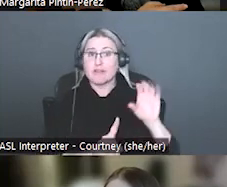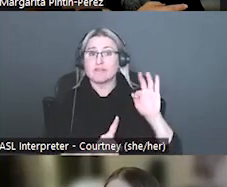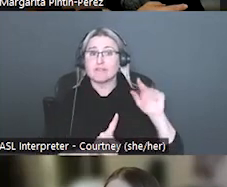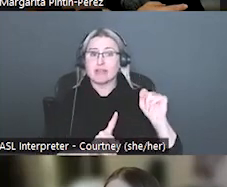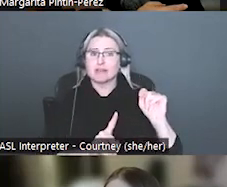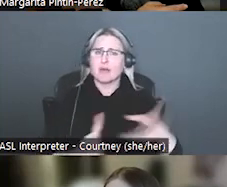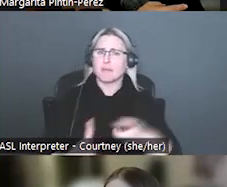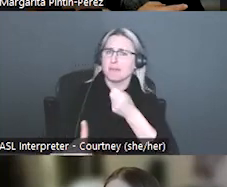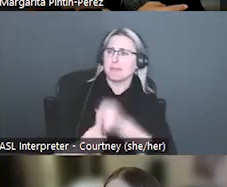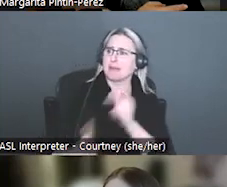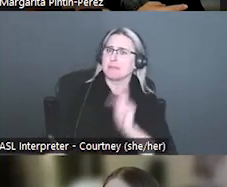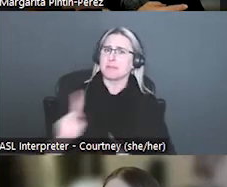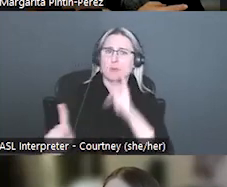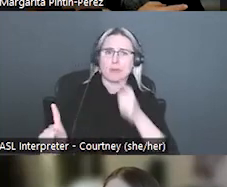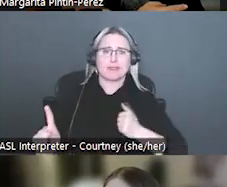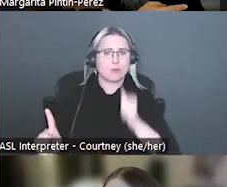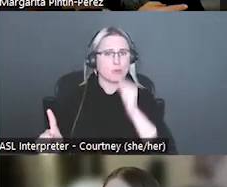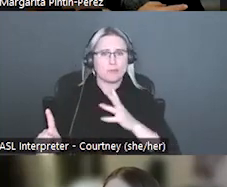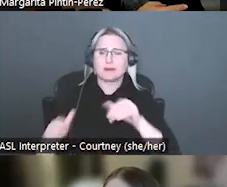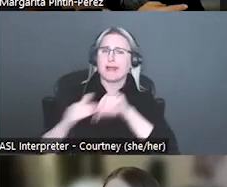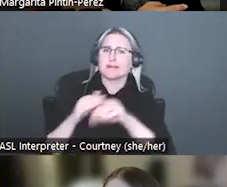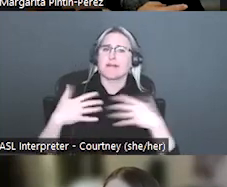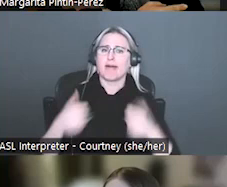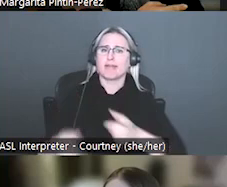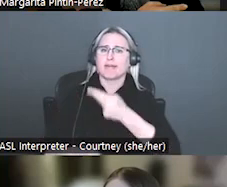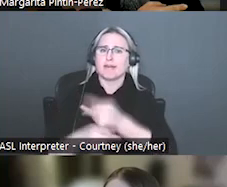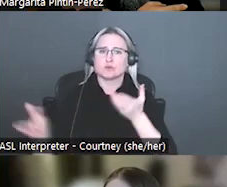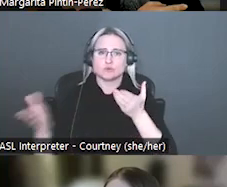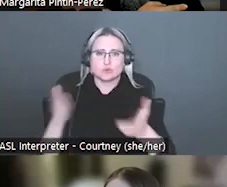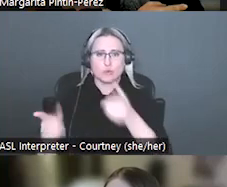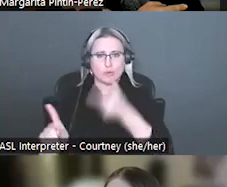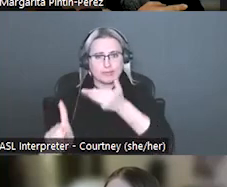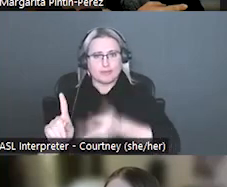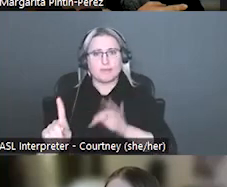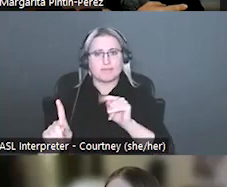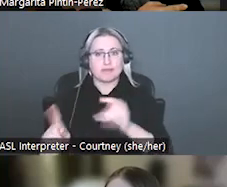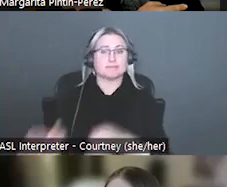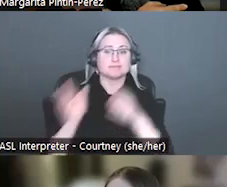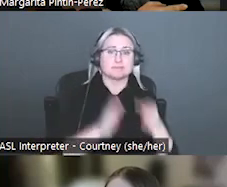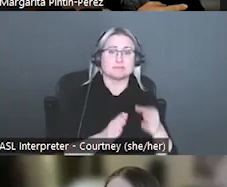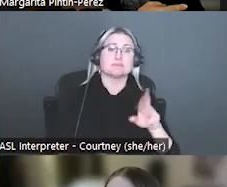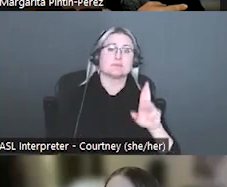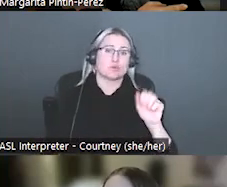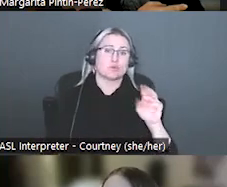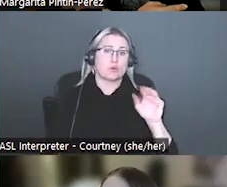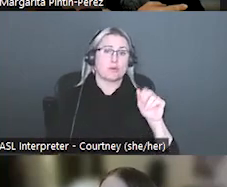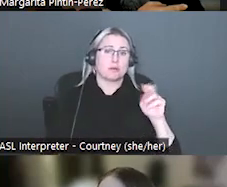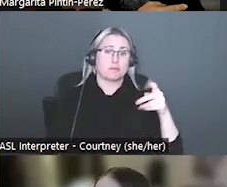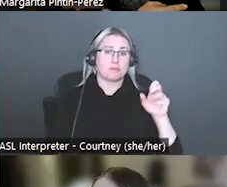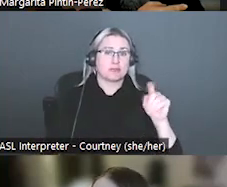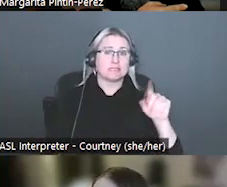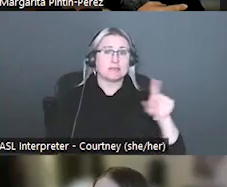fat Canadian women to access healthcare services. Ramanpreet is a PhD student in the sociology department at